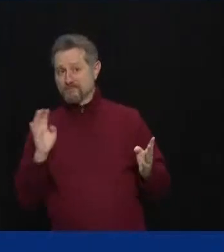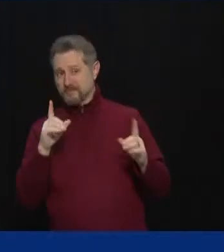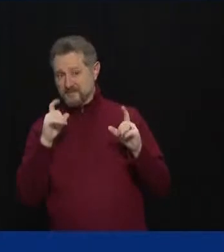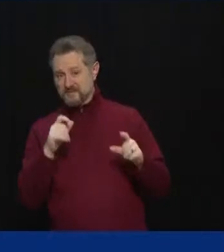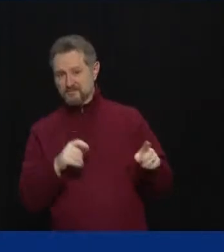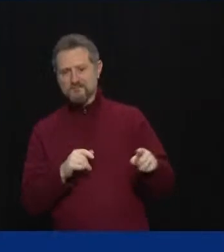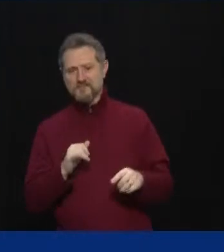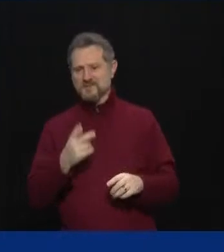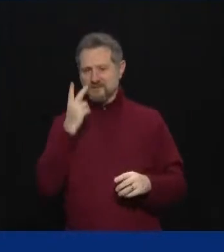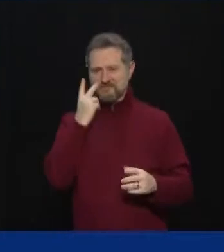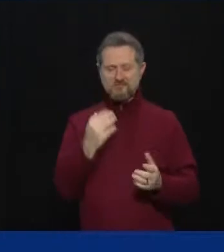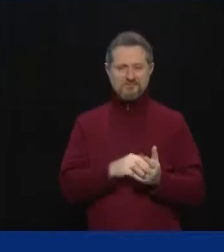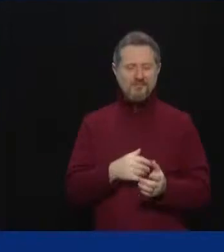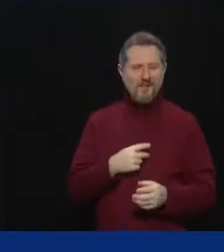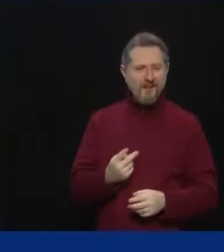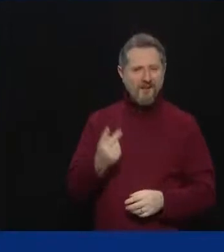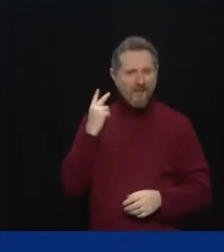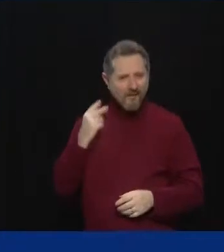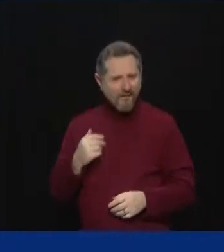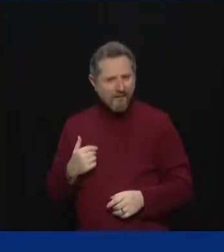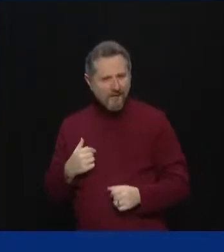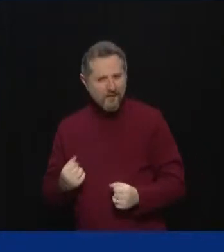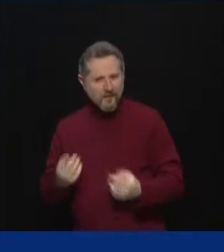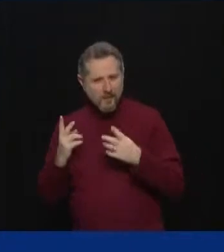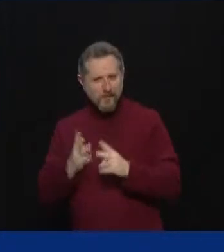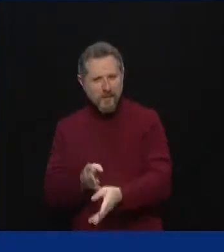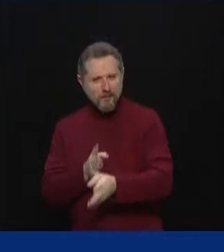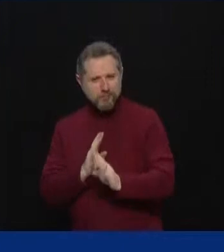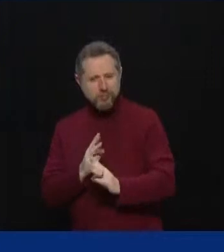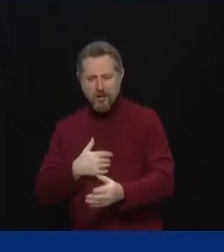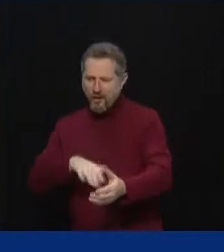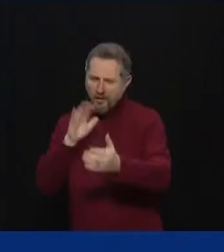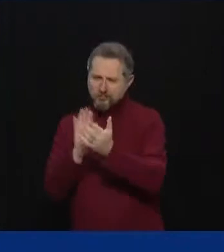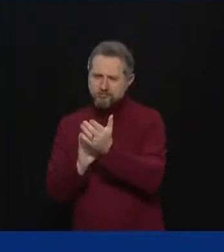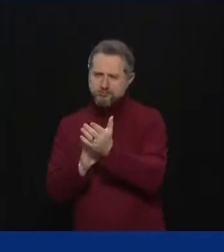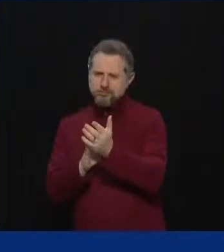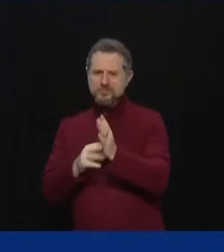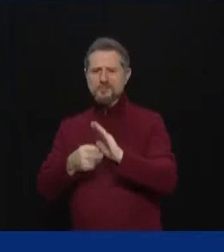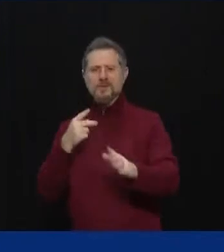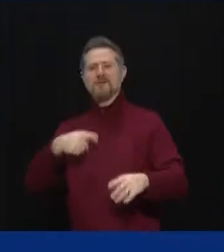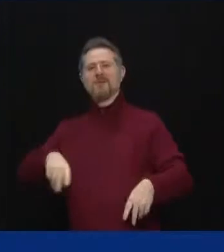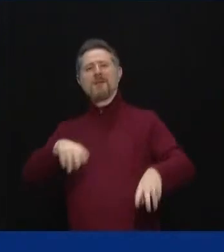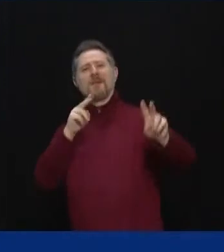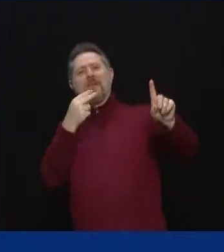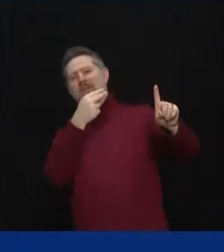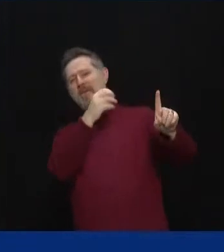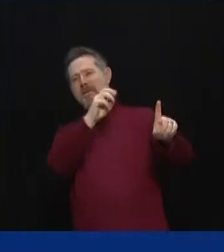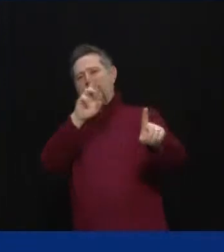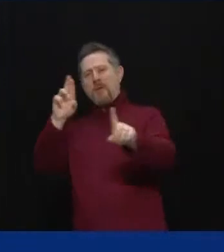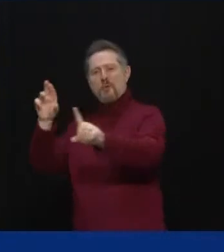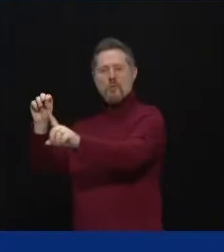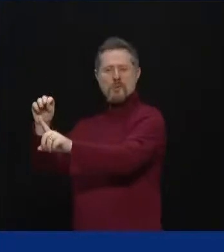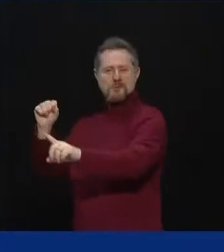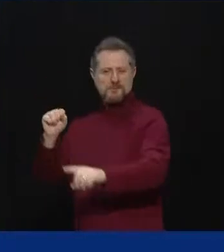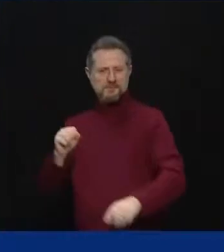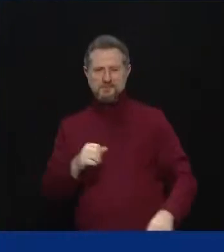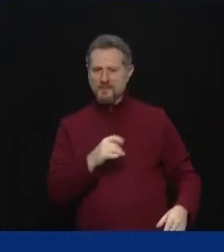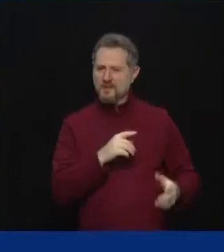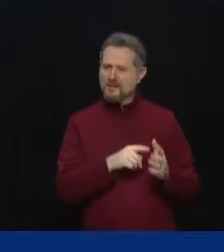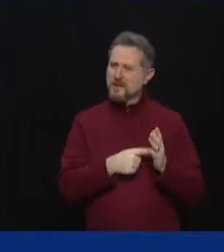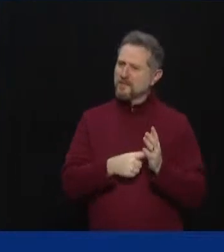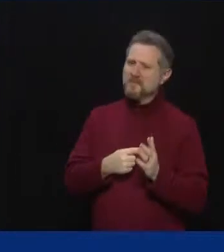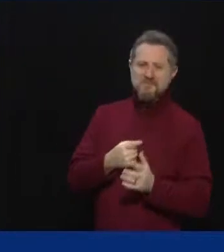flashback into the past, there were so many people that we praised constantly, called them heroes, recognized them, and I just think that many of them are